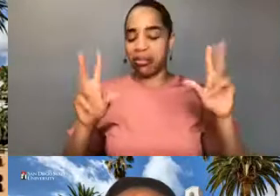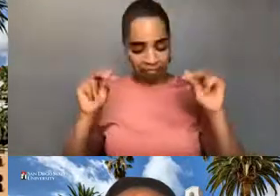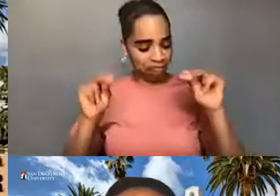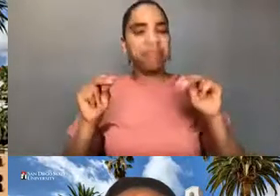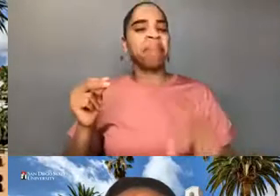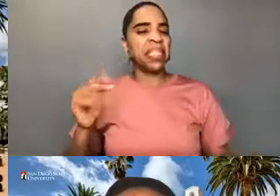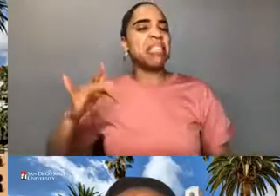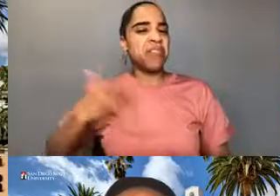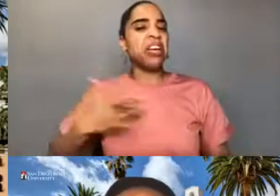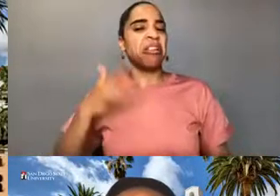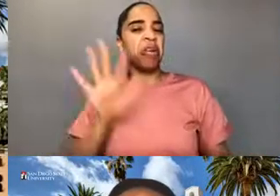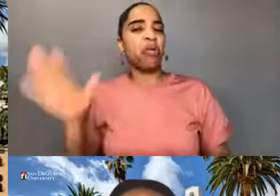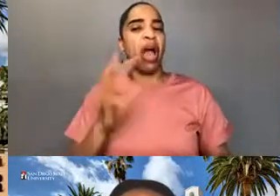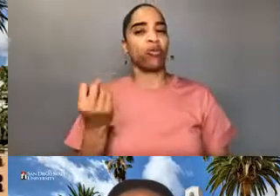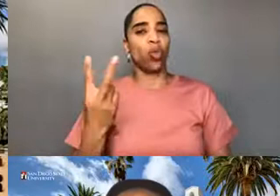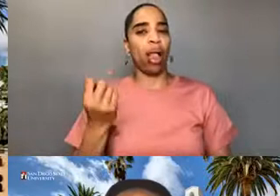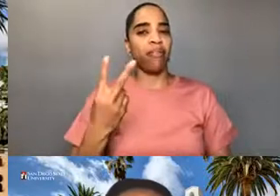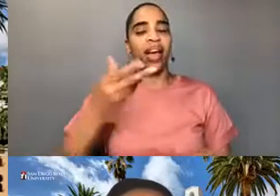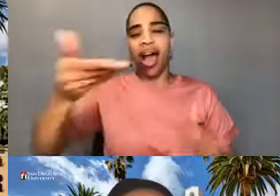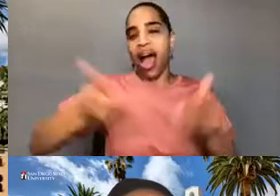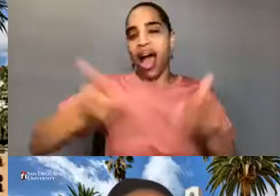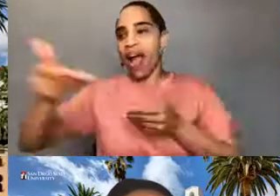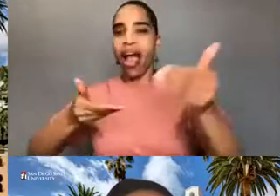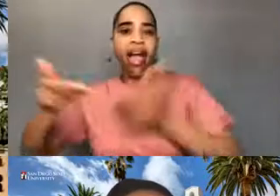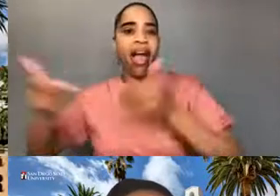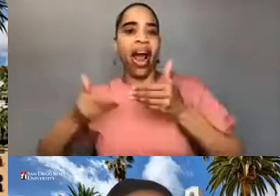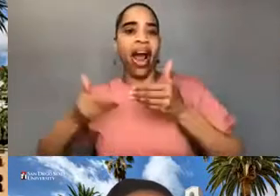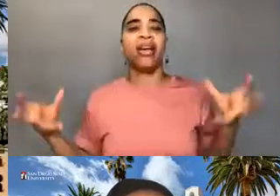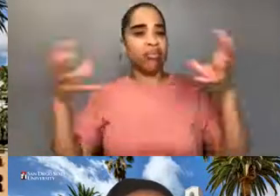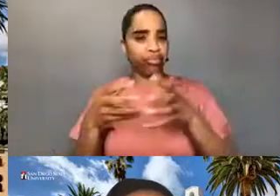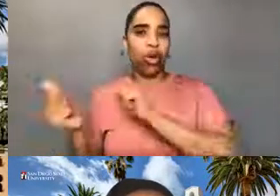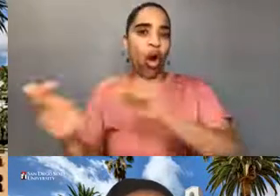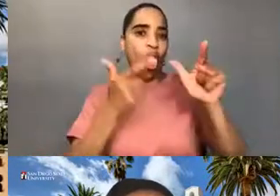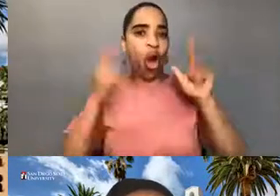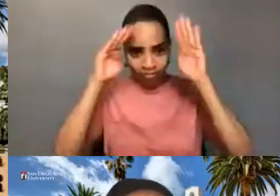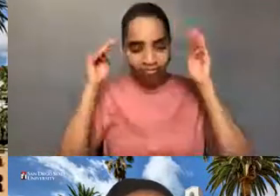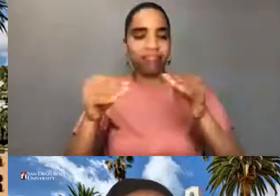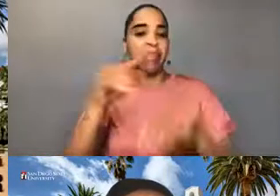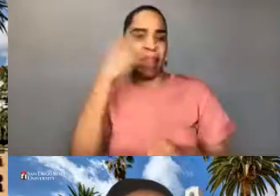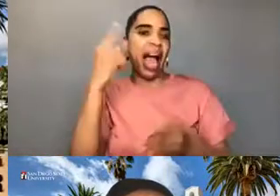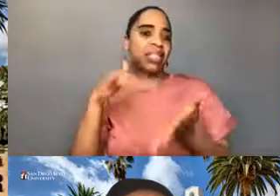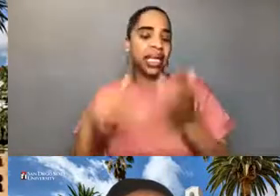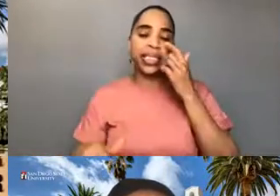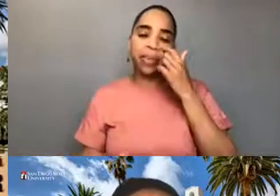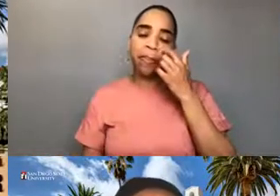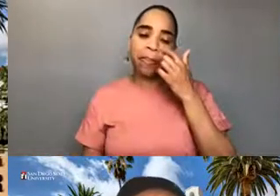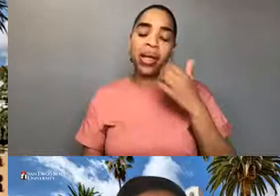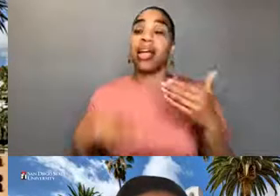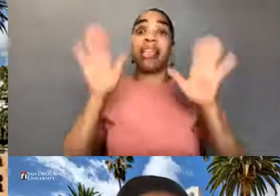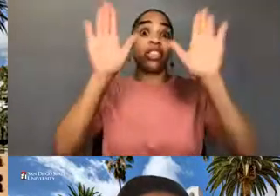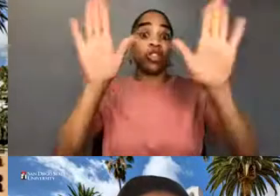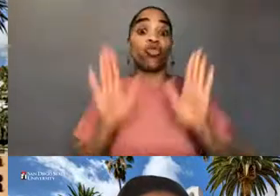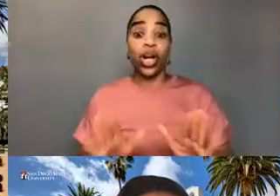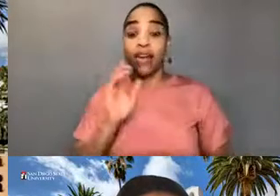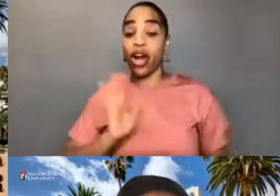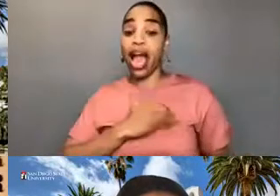around 12 that will have been part of this new cluster that's coming in. And so that's an incredible opportunity for our campus community. It's